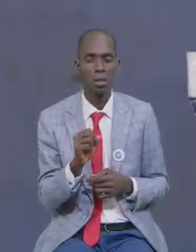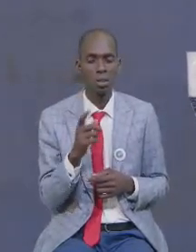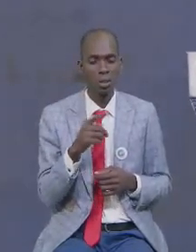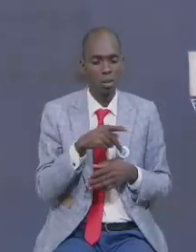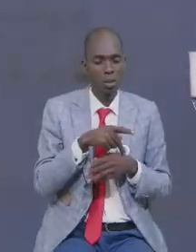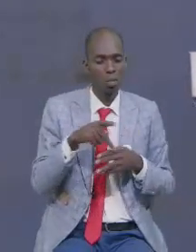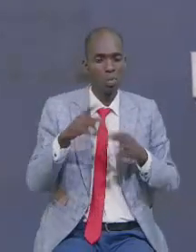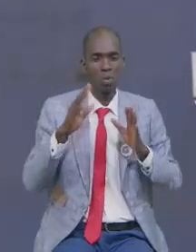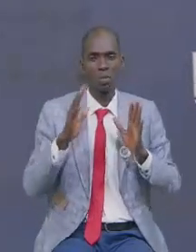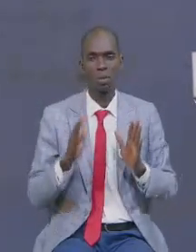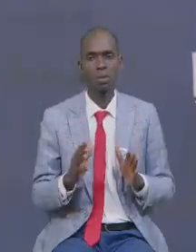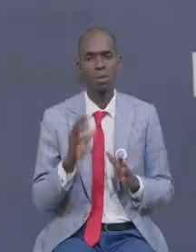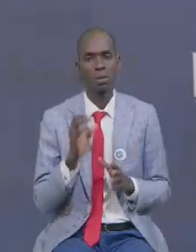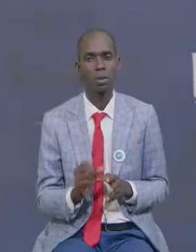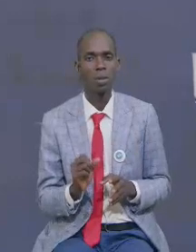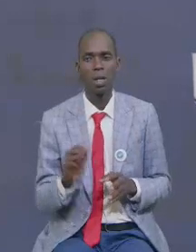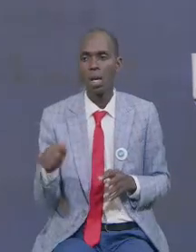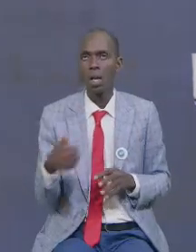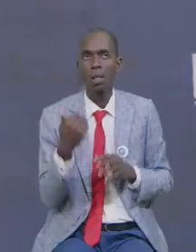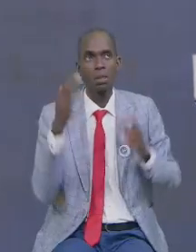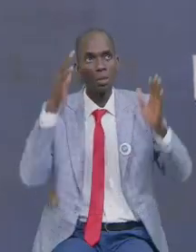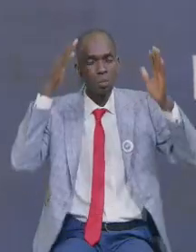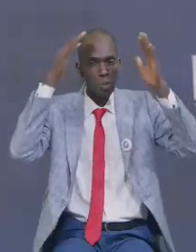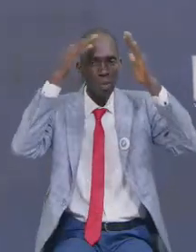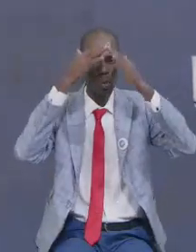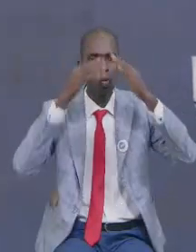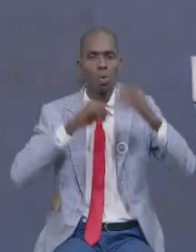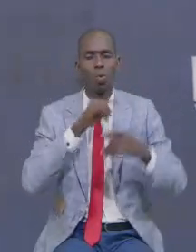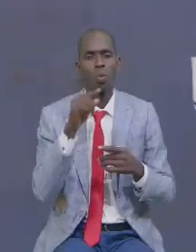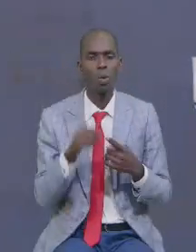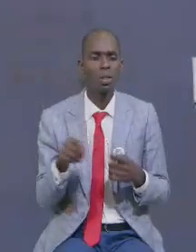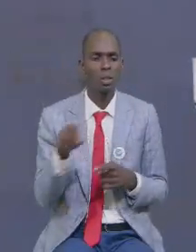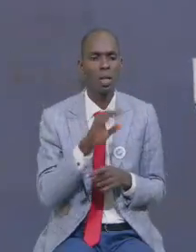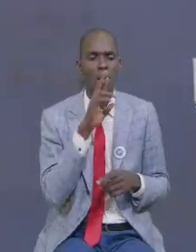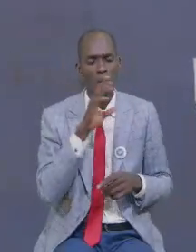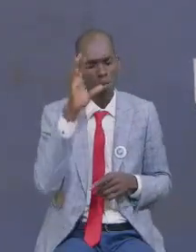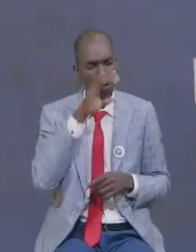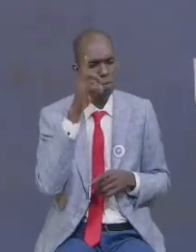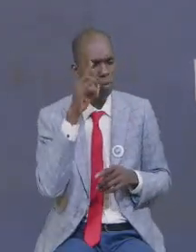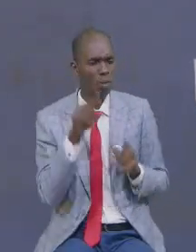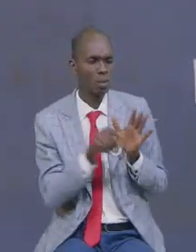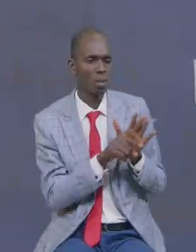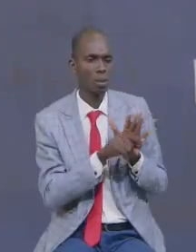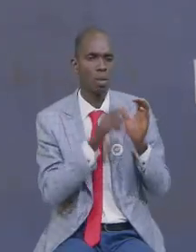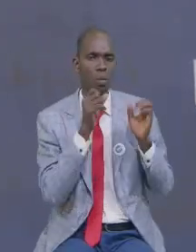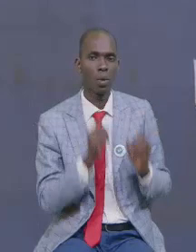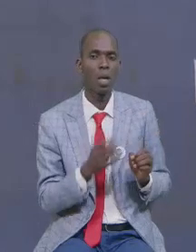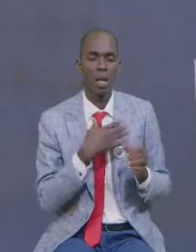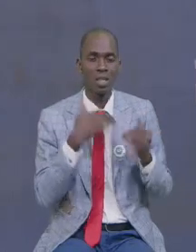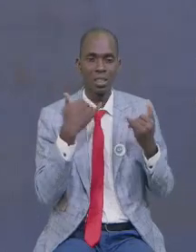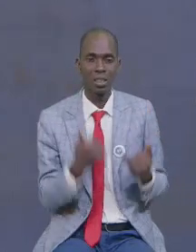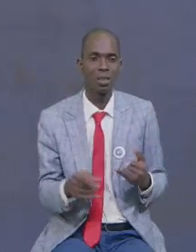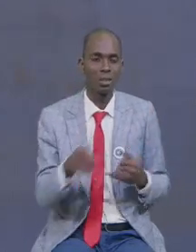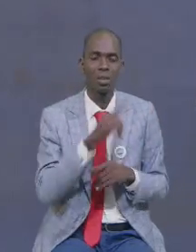professionals, any bishop, when they have sought alternative power and now they cannot